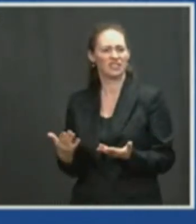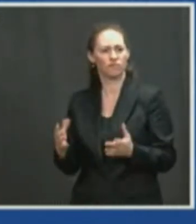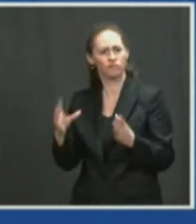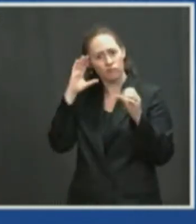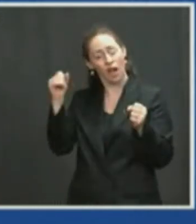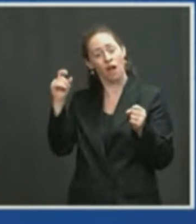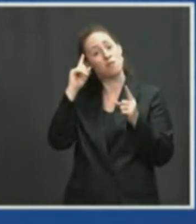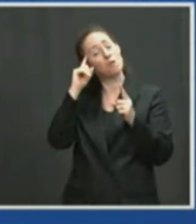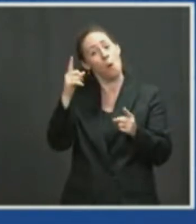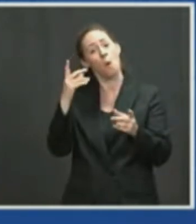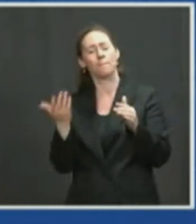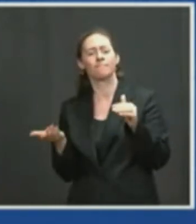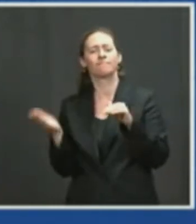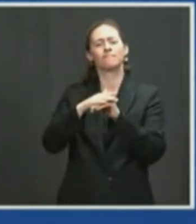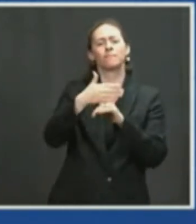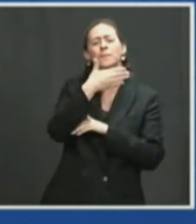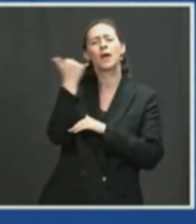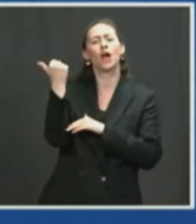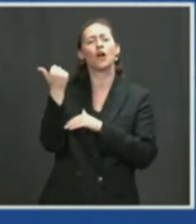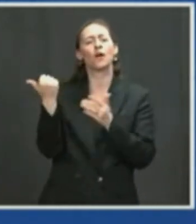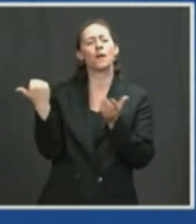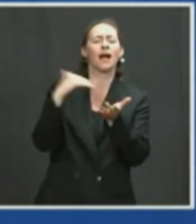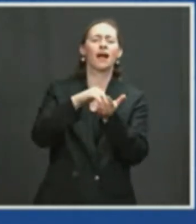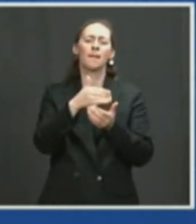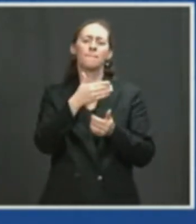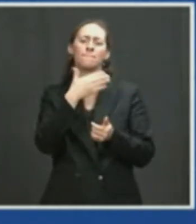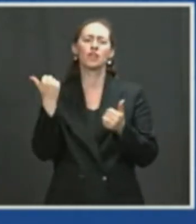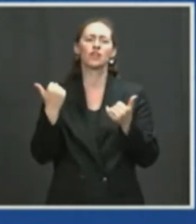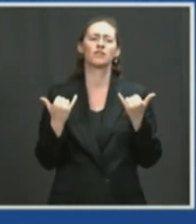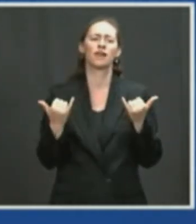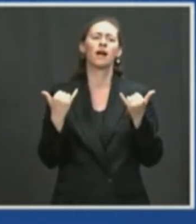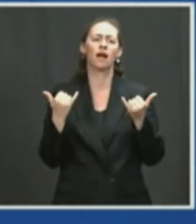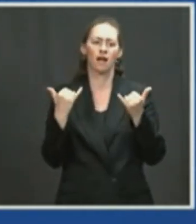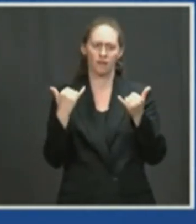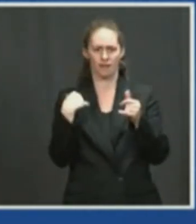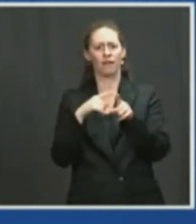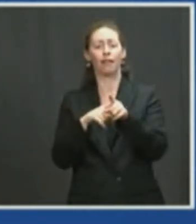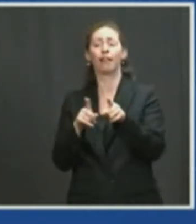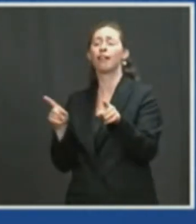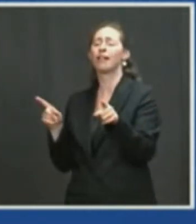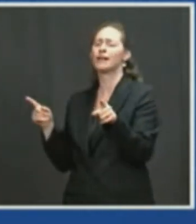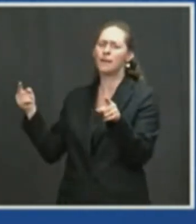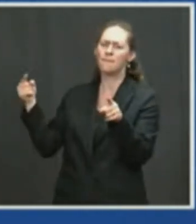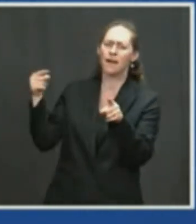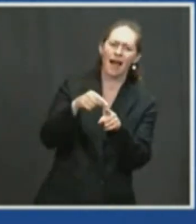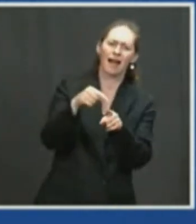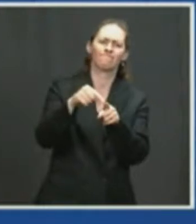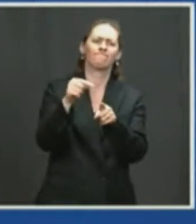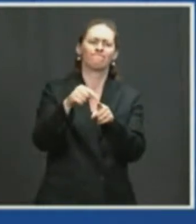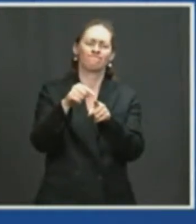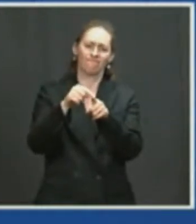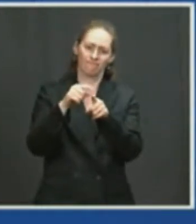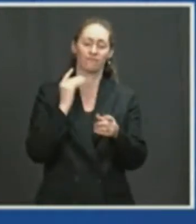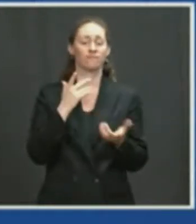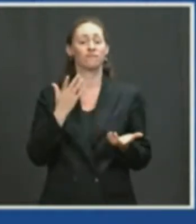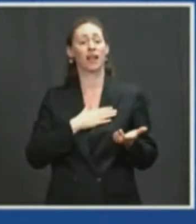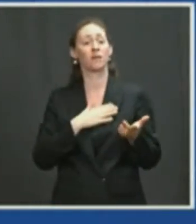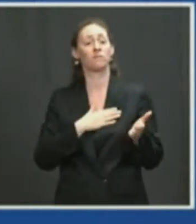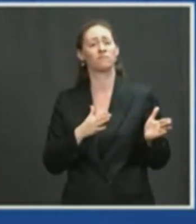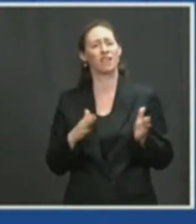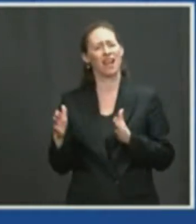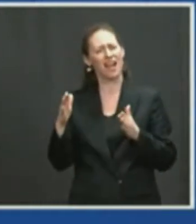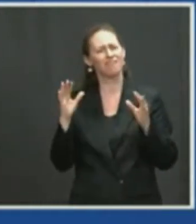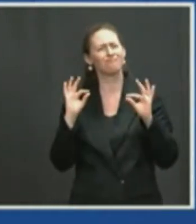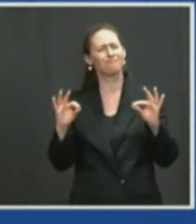clear. We're on the right track. Our plan is working, and we're not going to let up now. We're going to continue to move